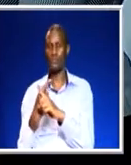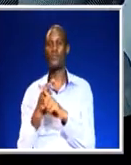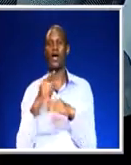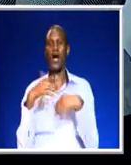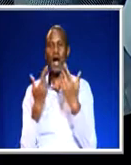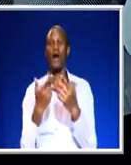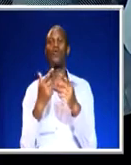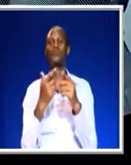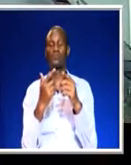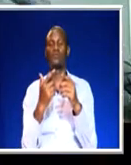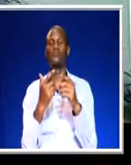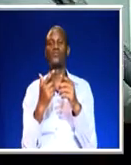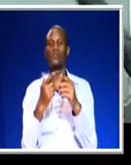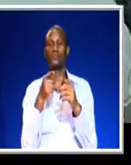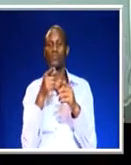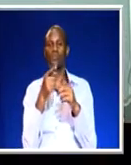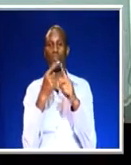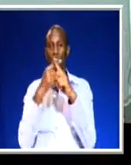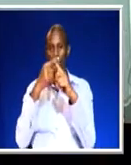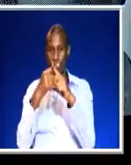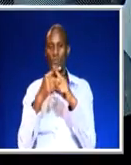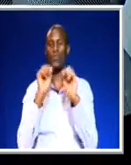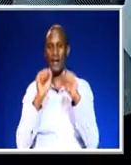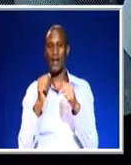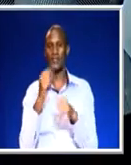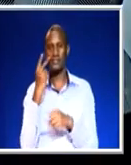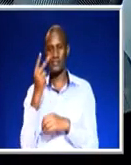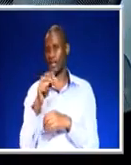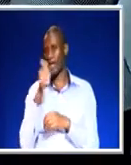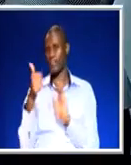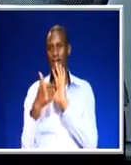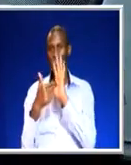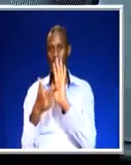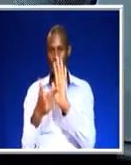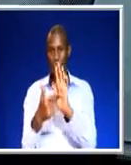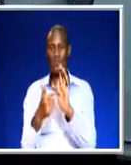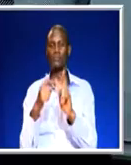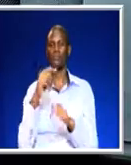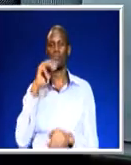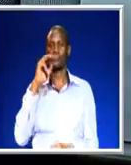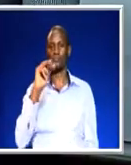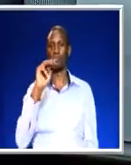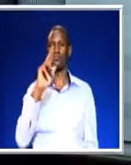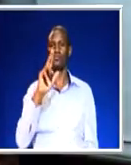we calculate the least common multiple, we can look at other examples of multiples.